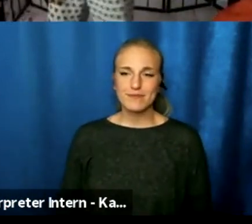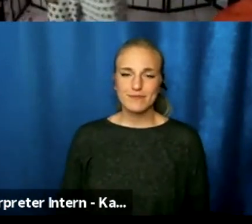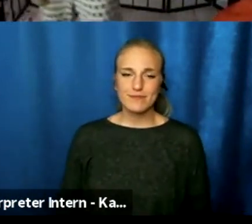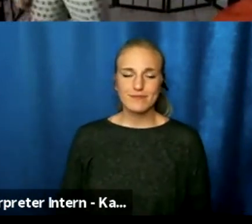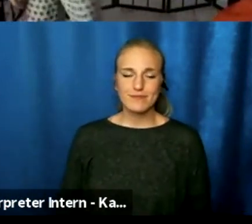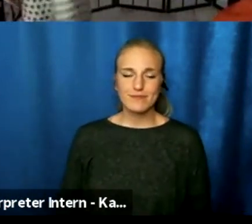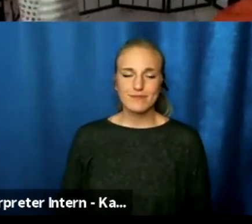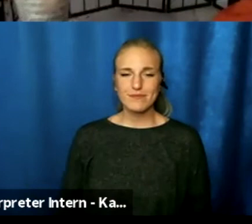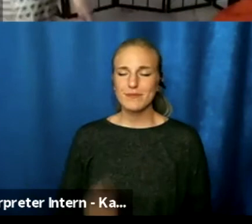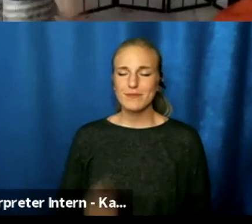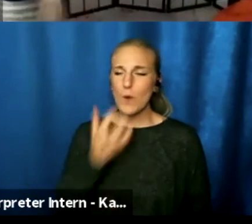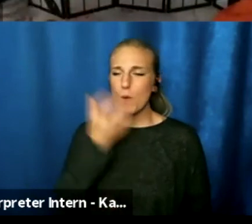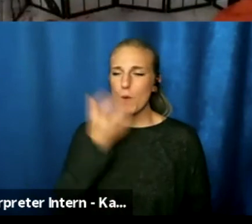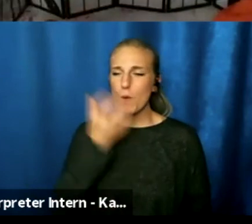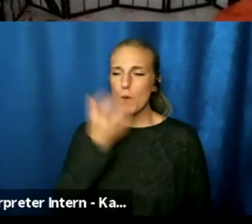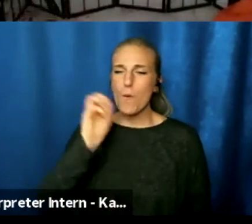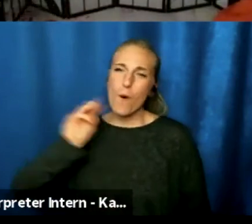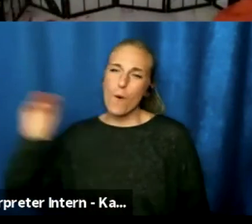Woo!